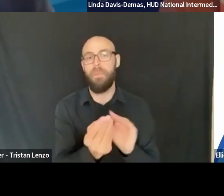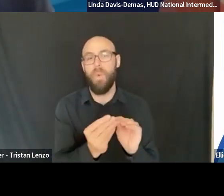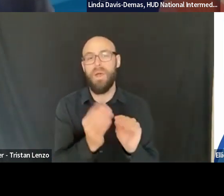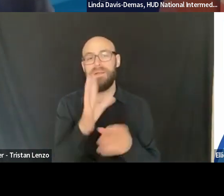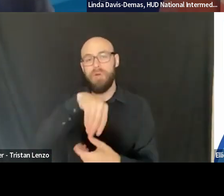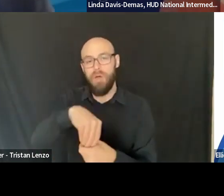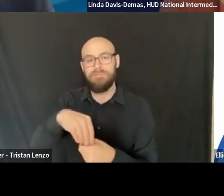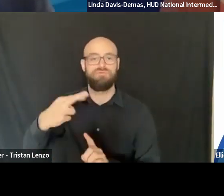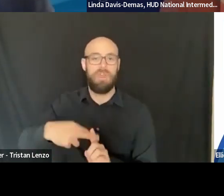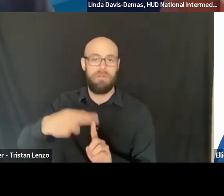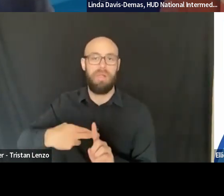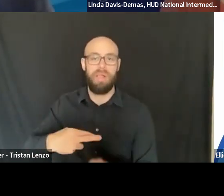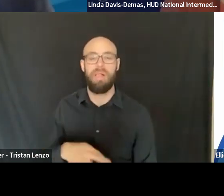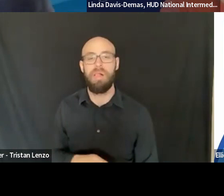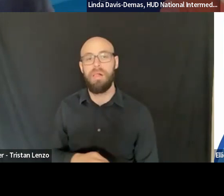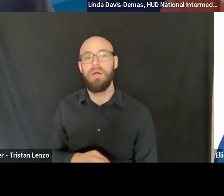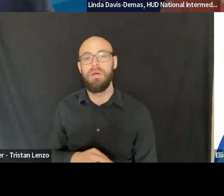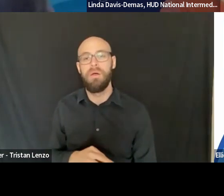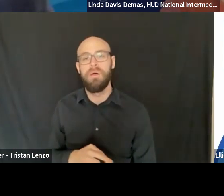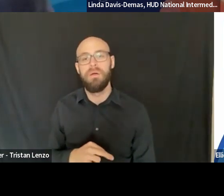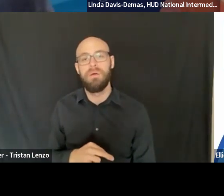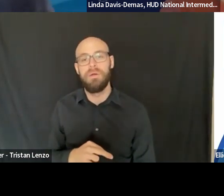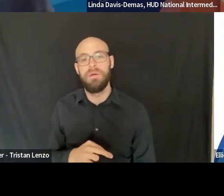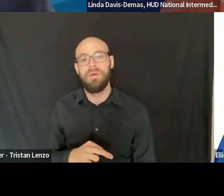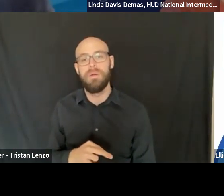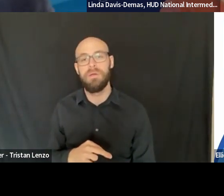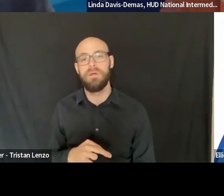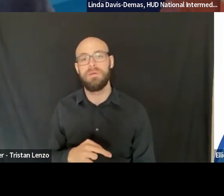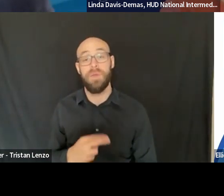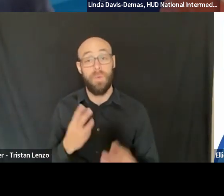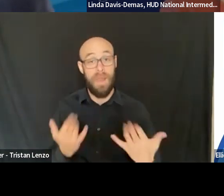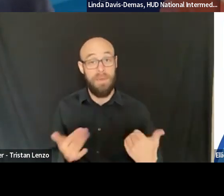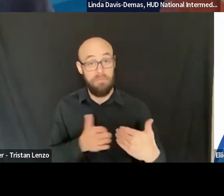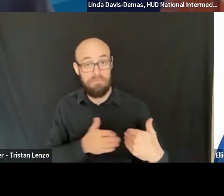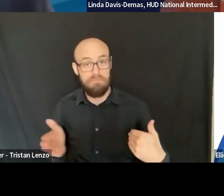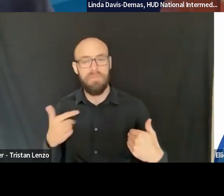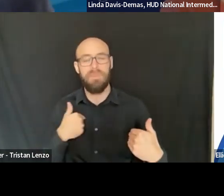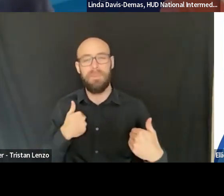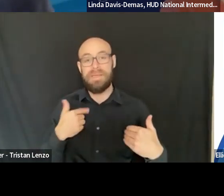space. And so the thing that I'm excited about going forward are